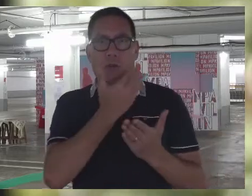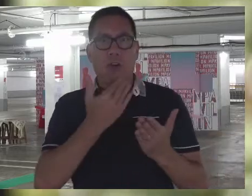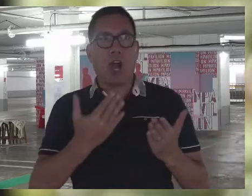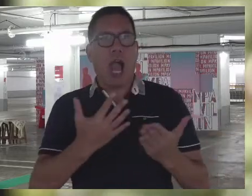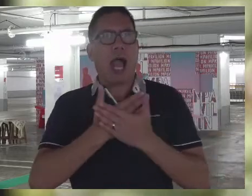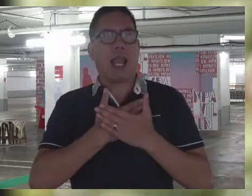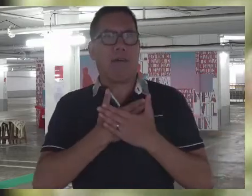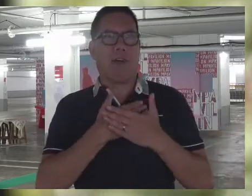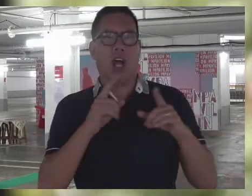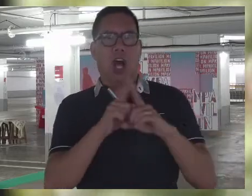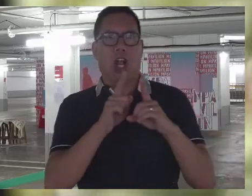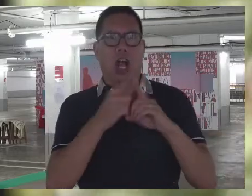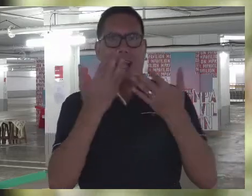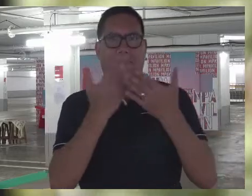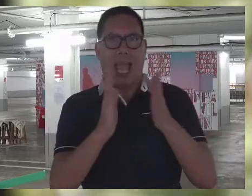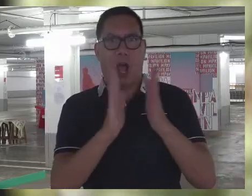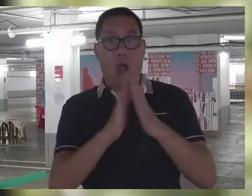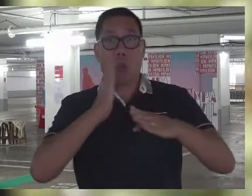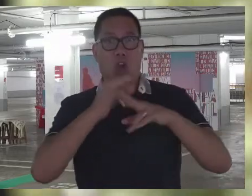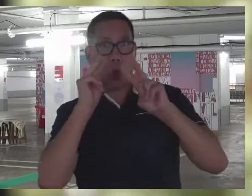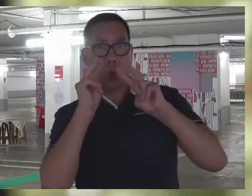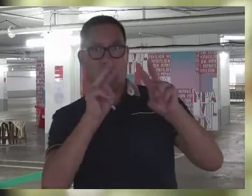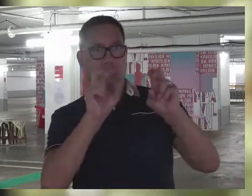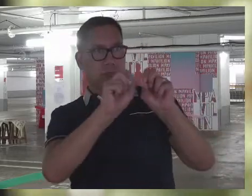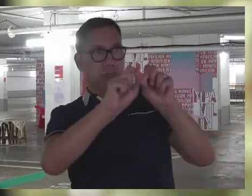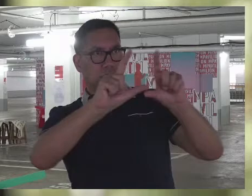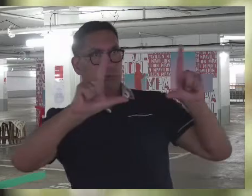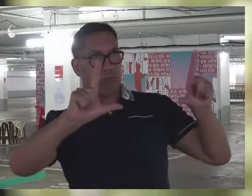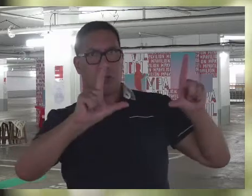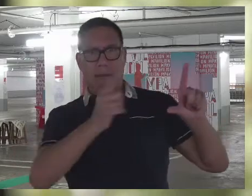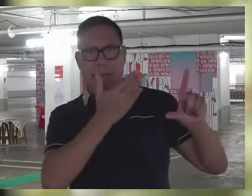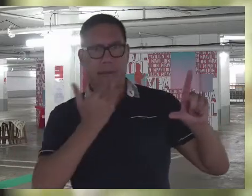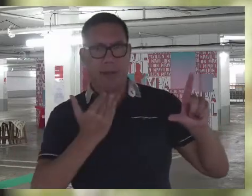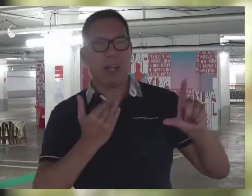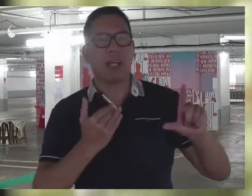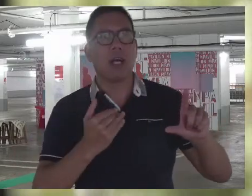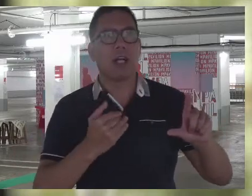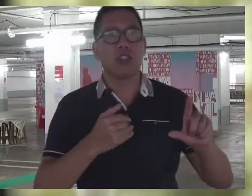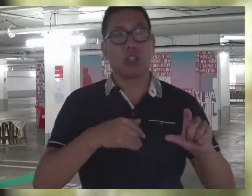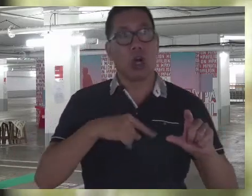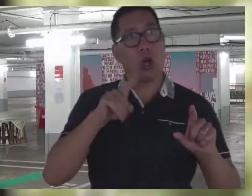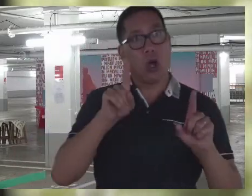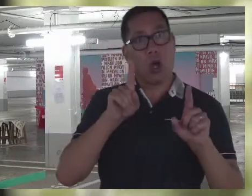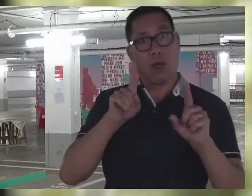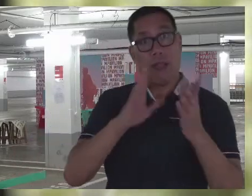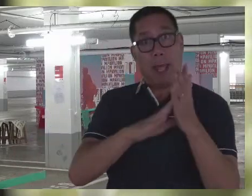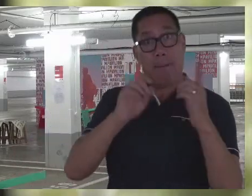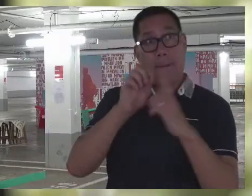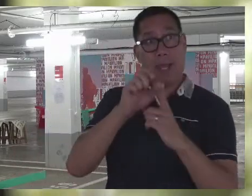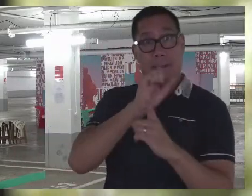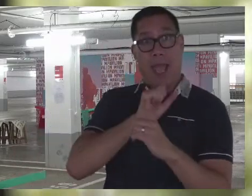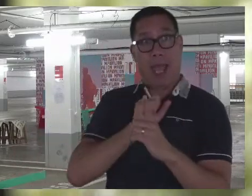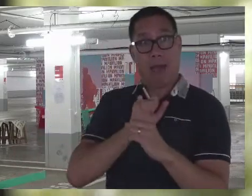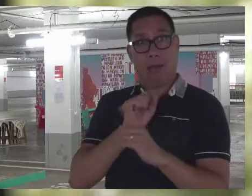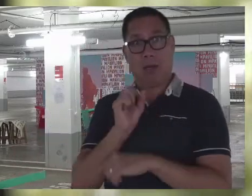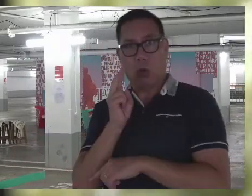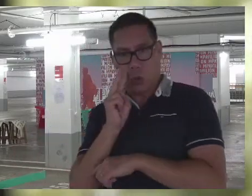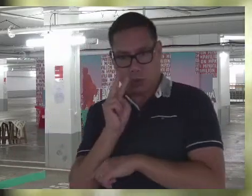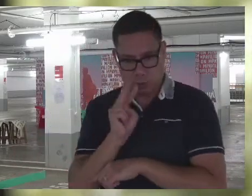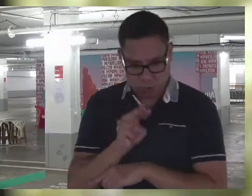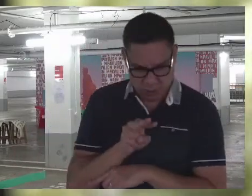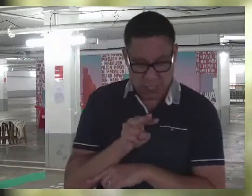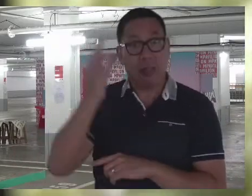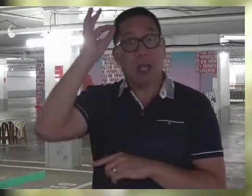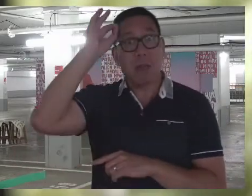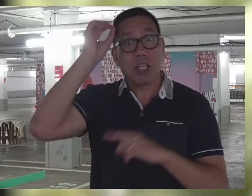of the work, but I think in some ways it's influenced, say, the image of the politician here in the committee room. I love